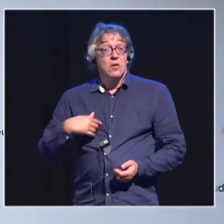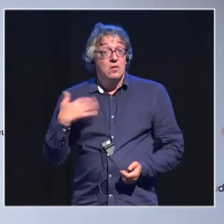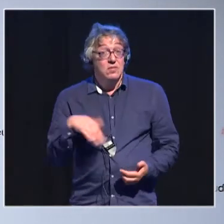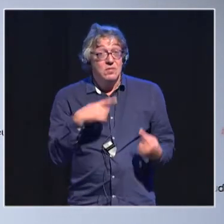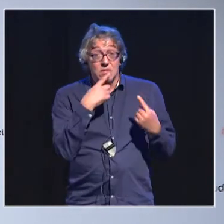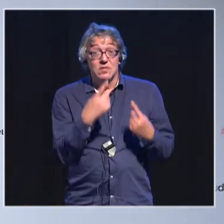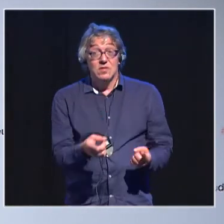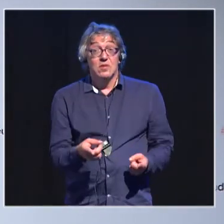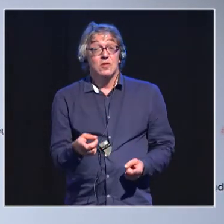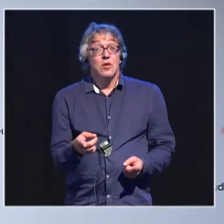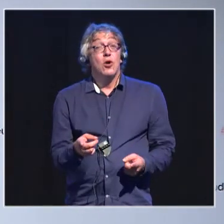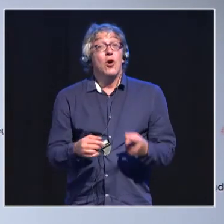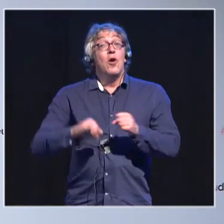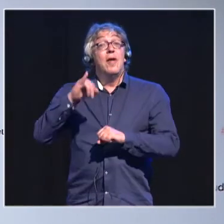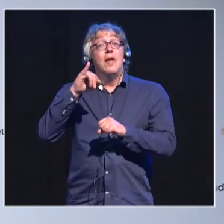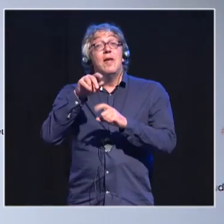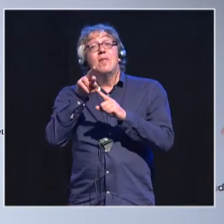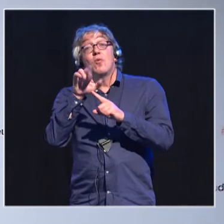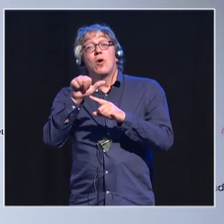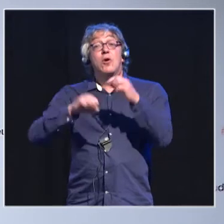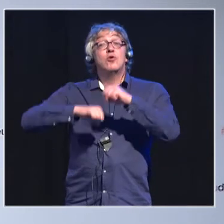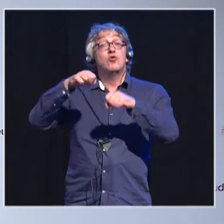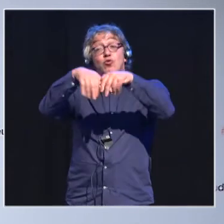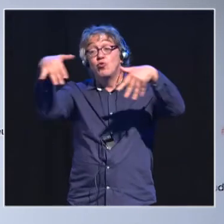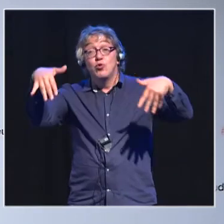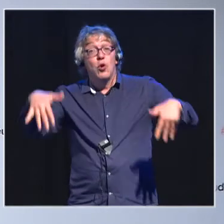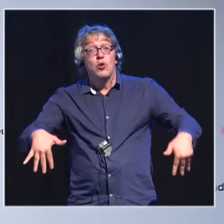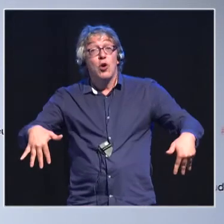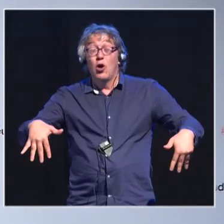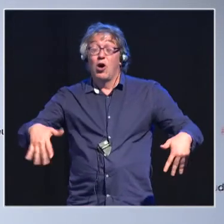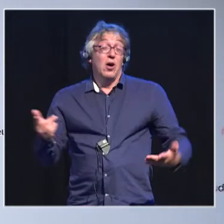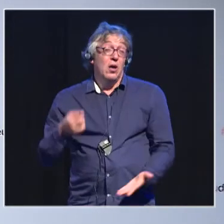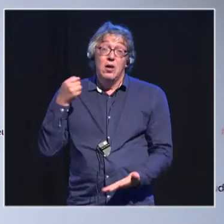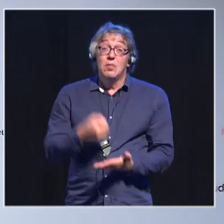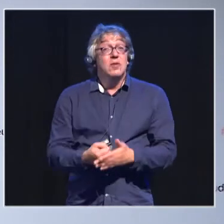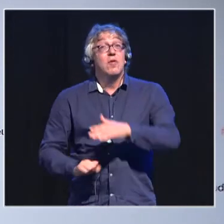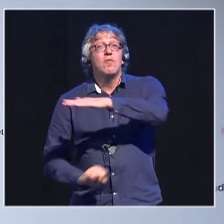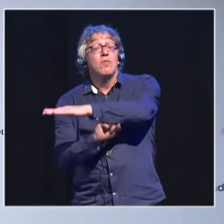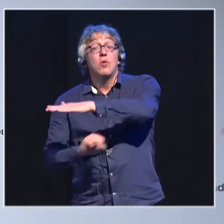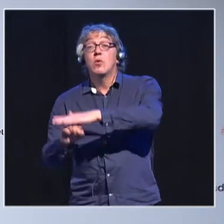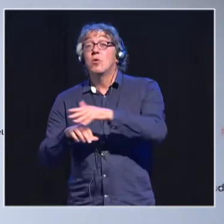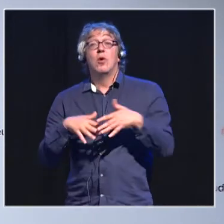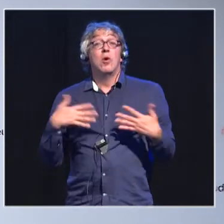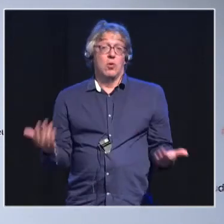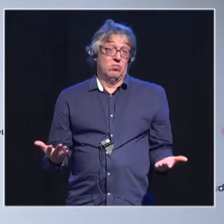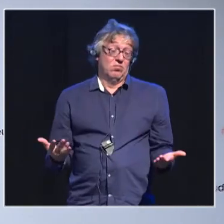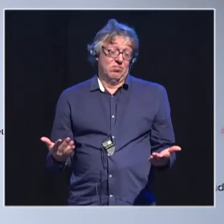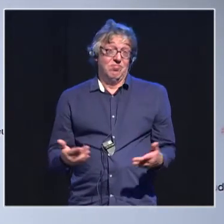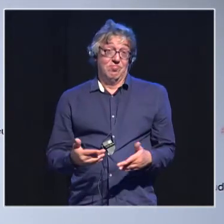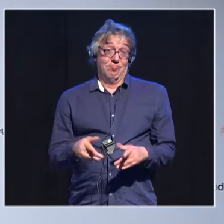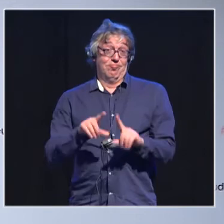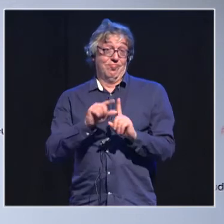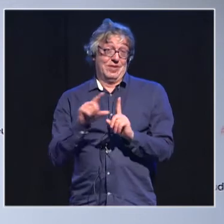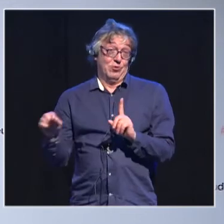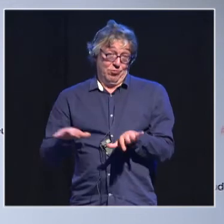being backbone of infrastructure, and this is how our strategy in Africa, within the Africa strategy formulated by the